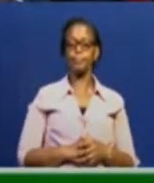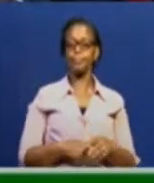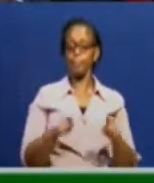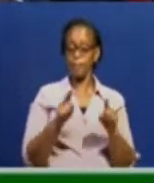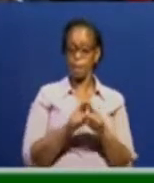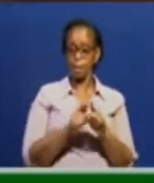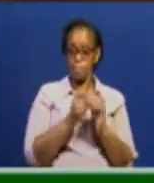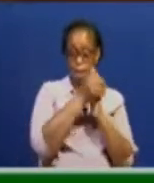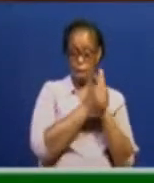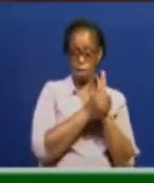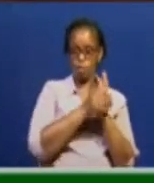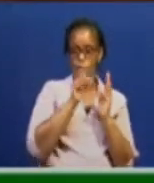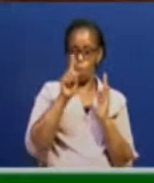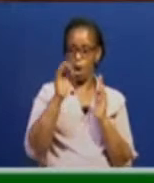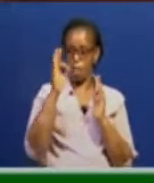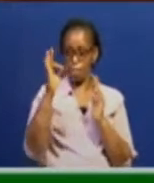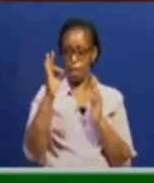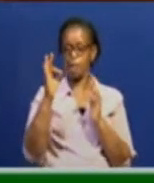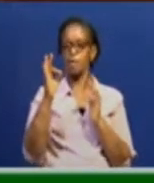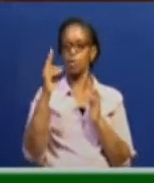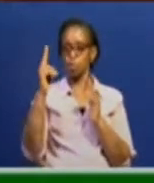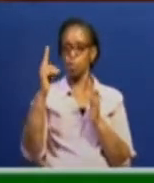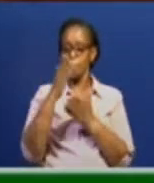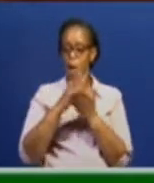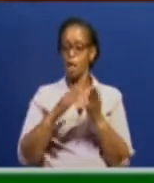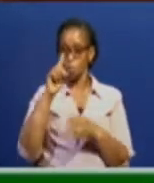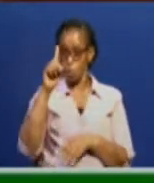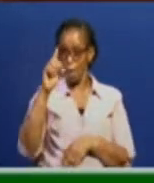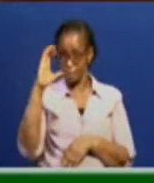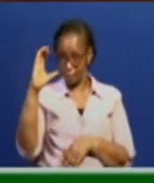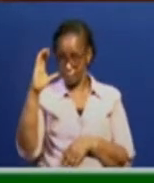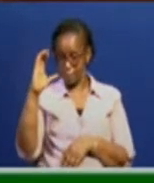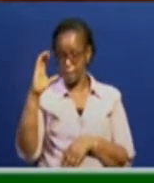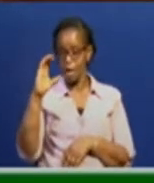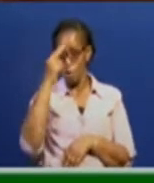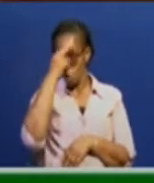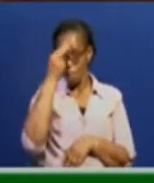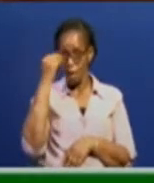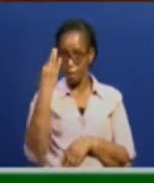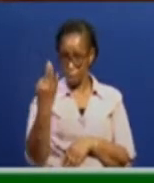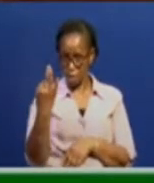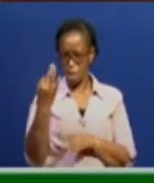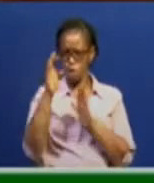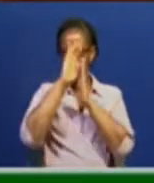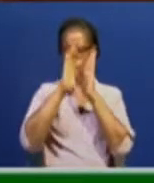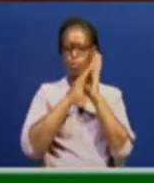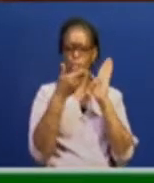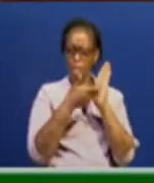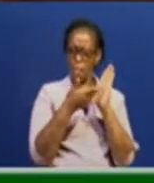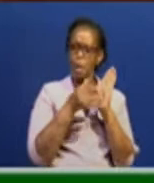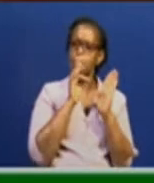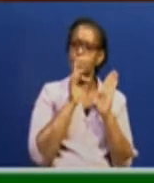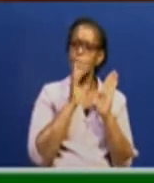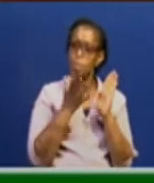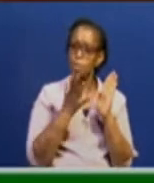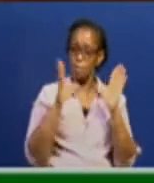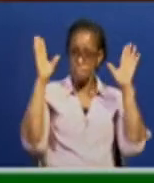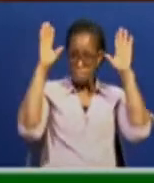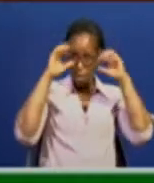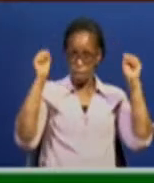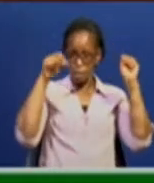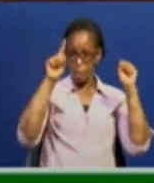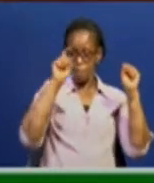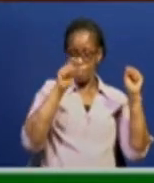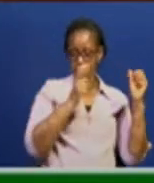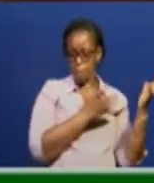Additionally, Article 1321C Roman 3 of the Constitution provides that the President shall submit a report